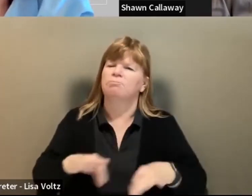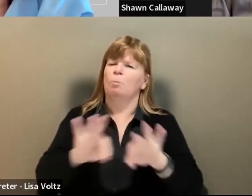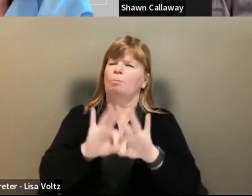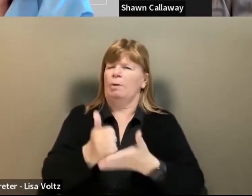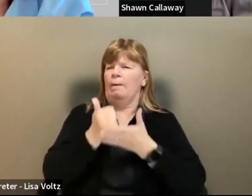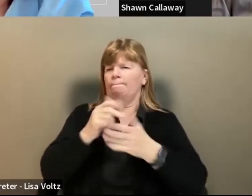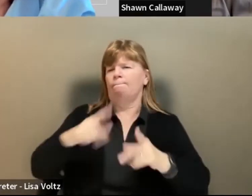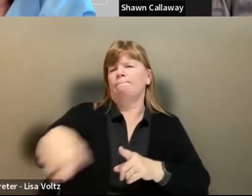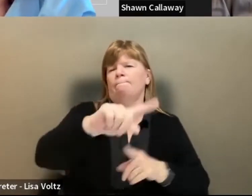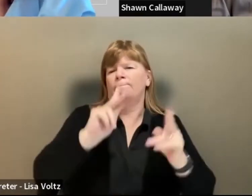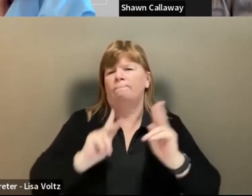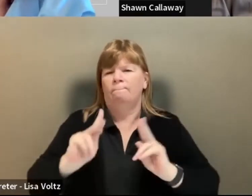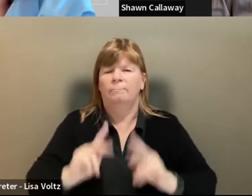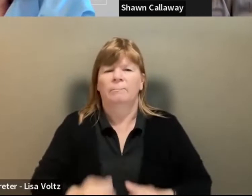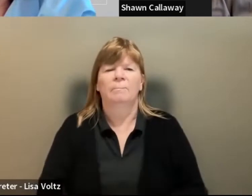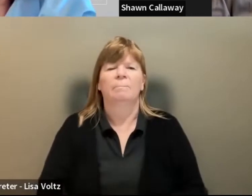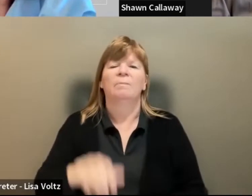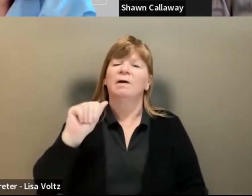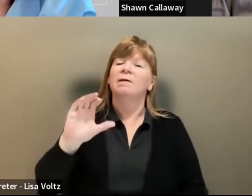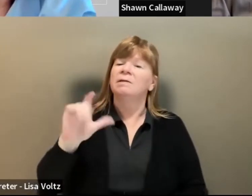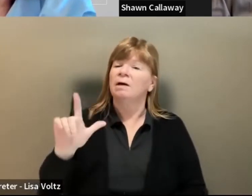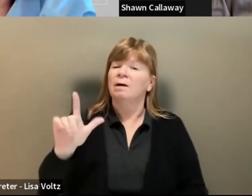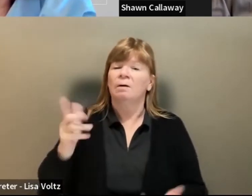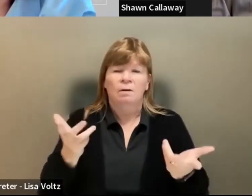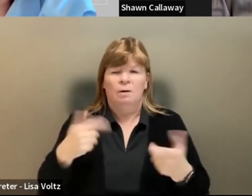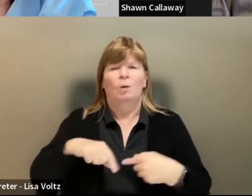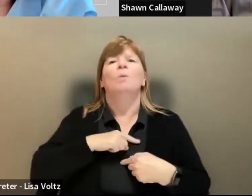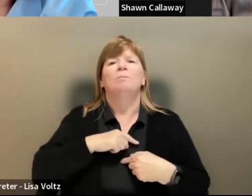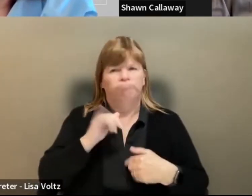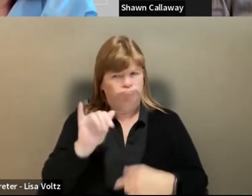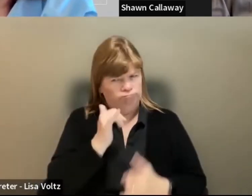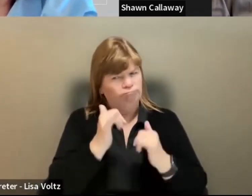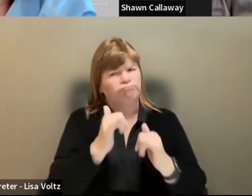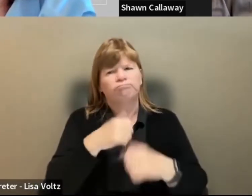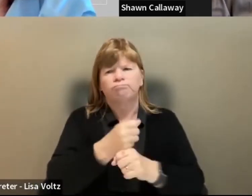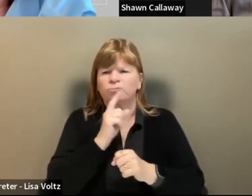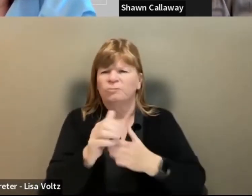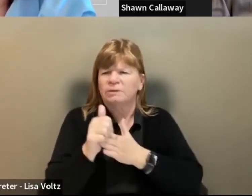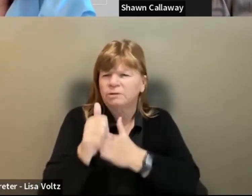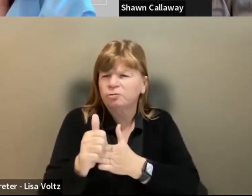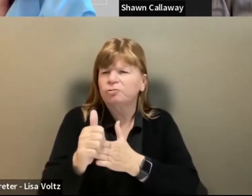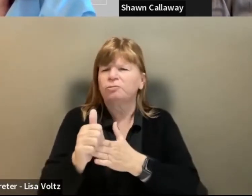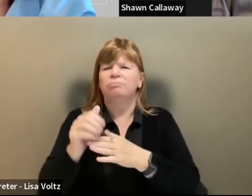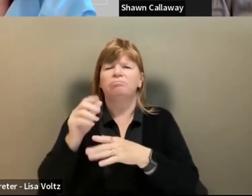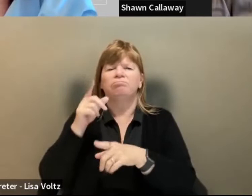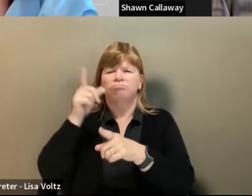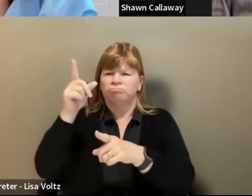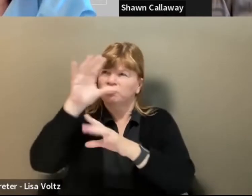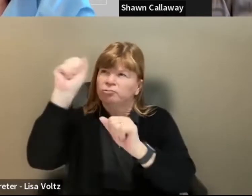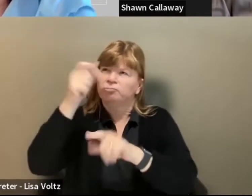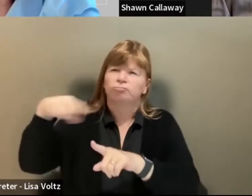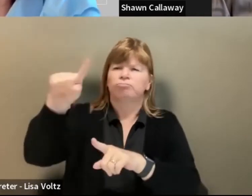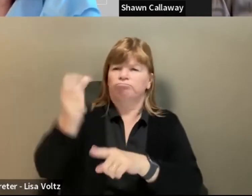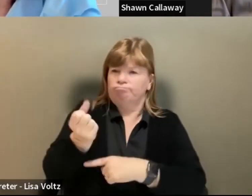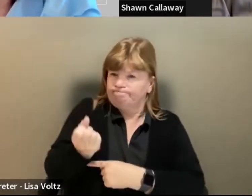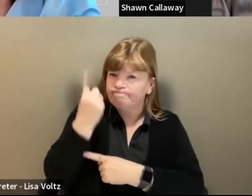need it. At ACL, we have also made sure that our leadership and the president understands the